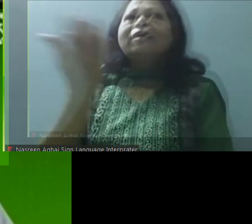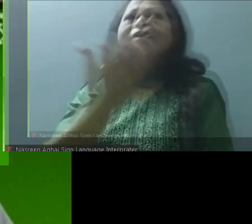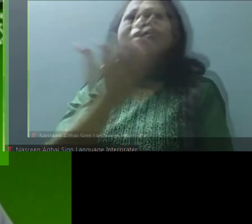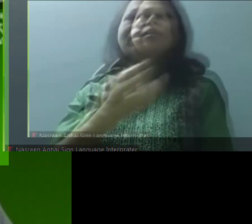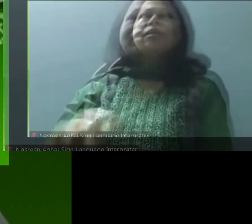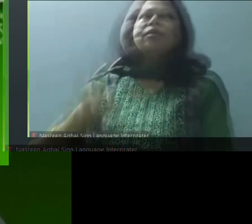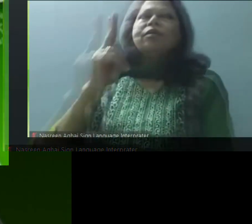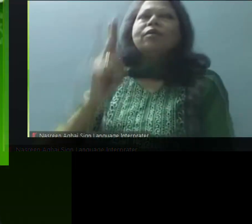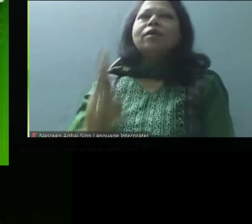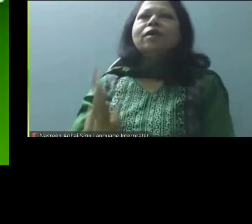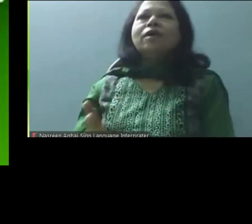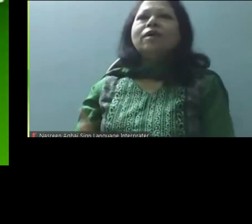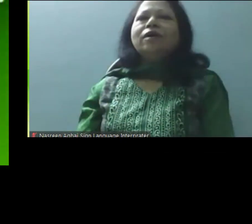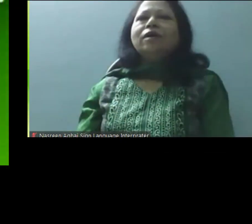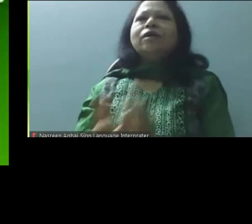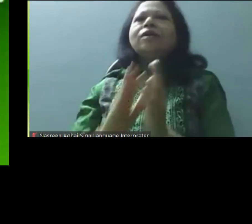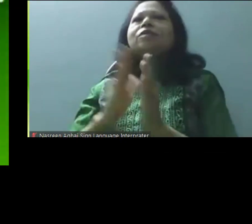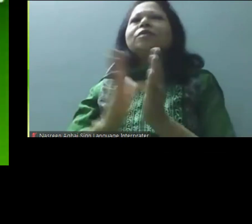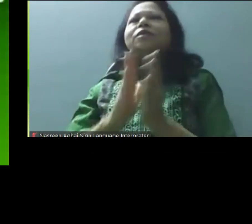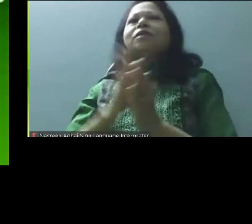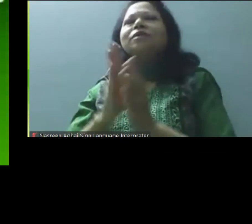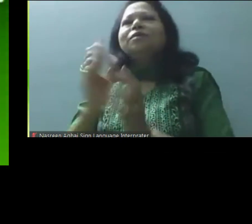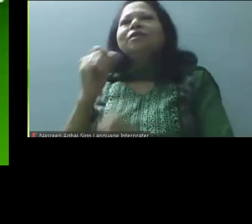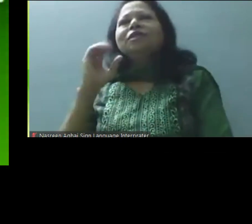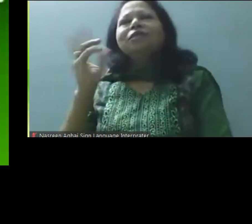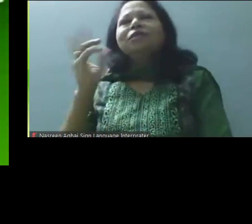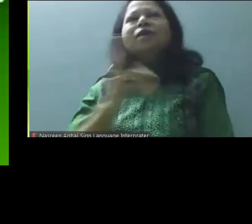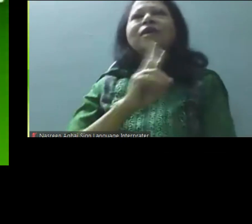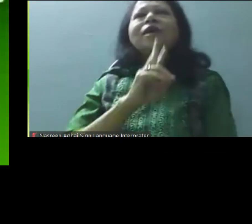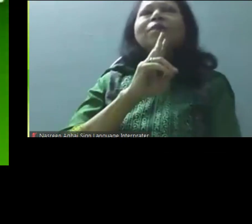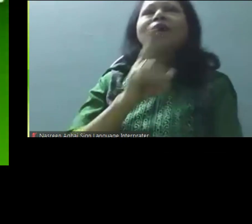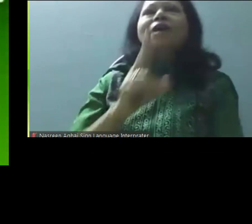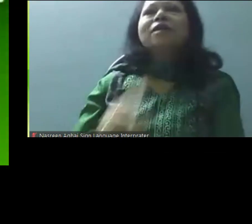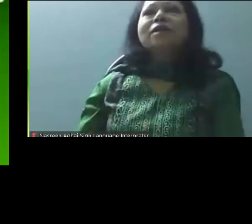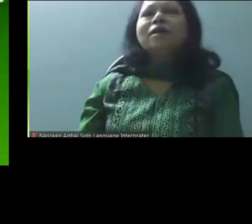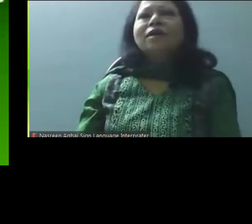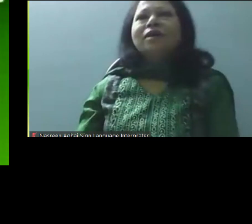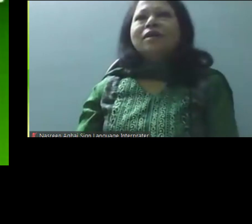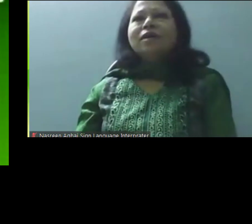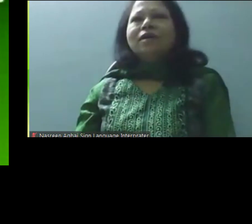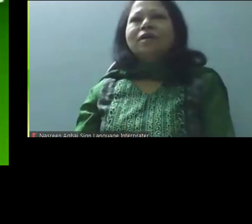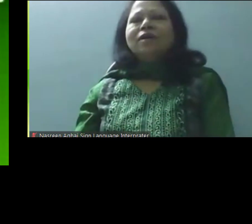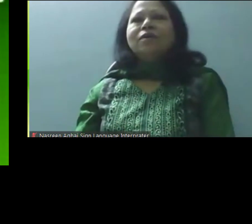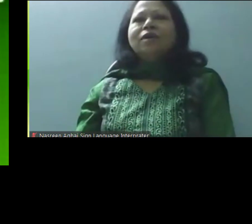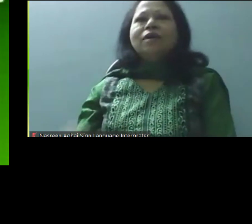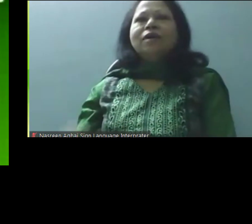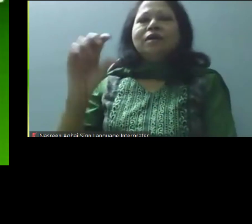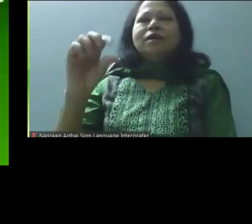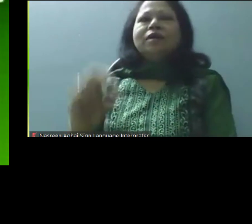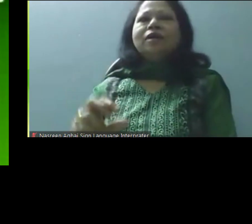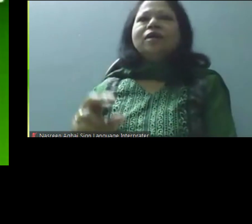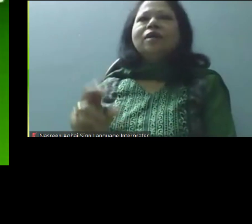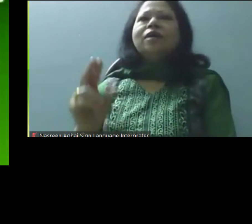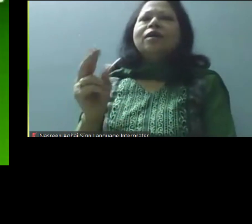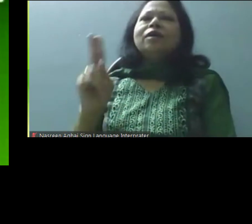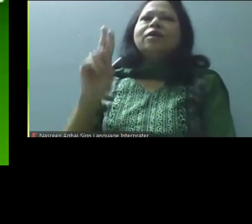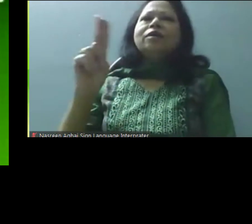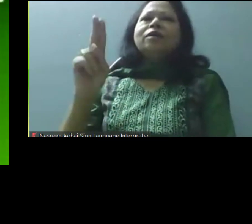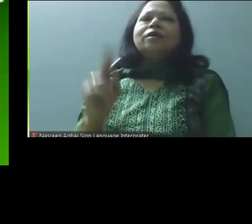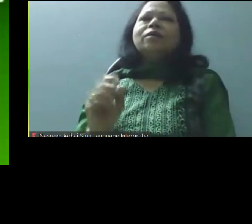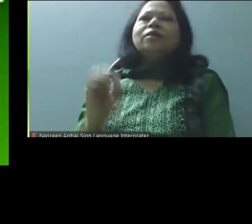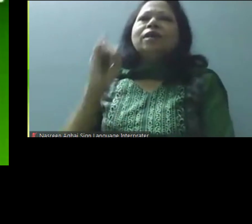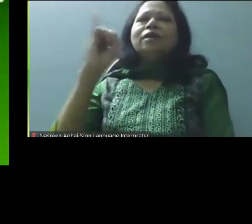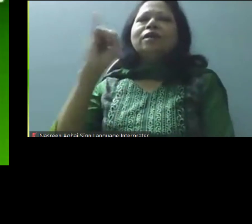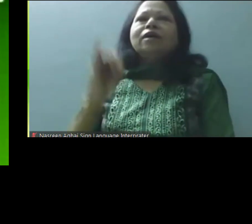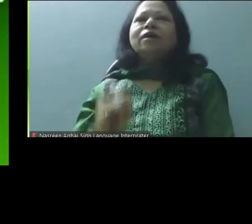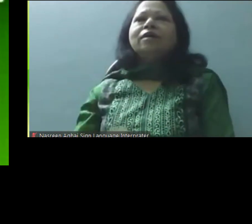the Zoom chat, and I hope you can find pieces there. And also there is the Q&A link. If you click